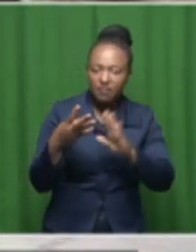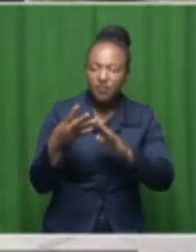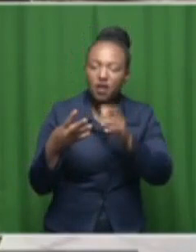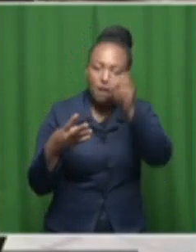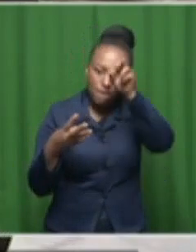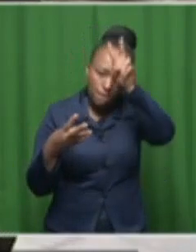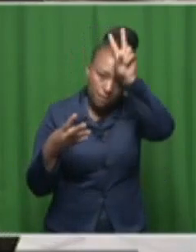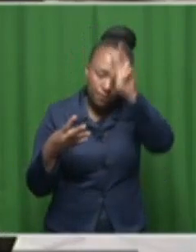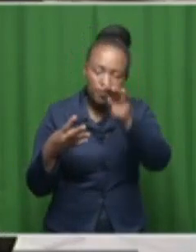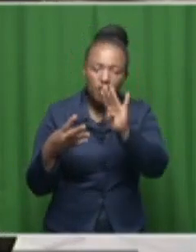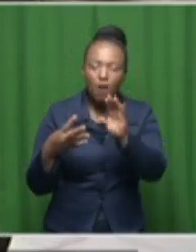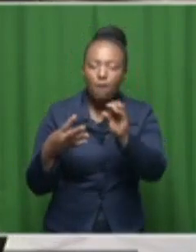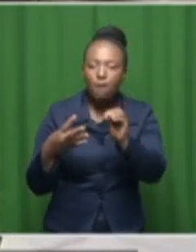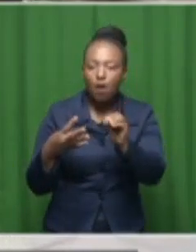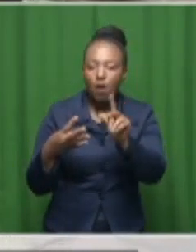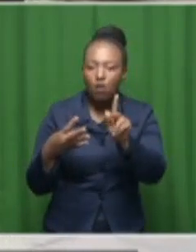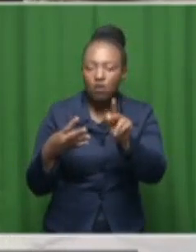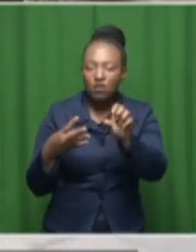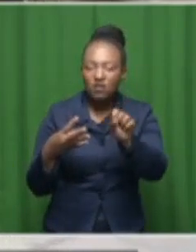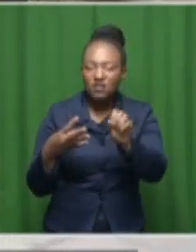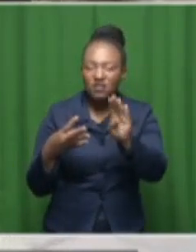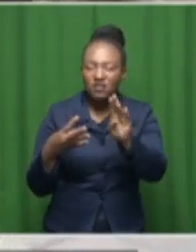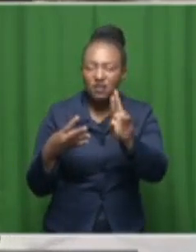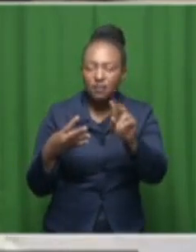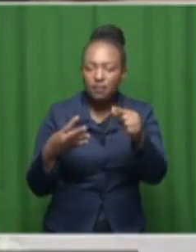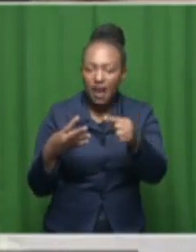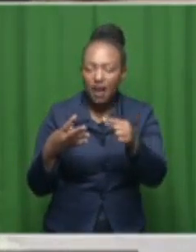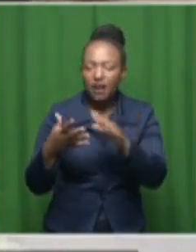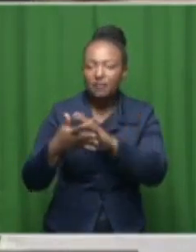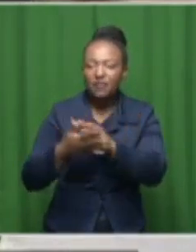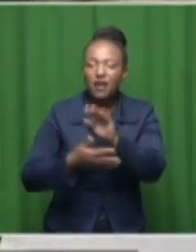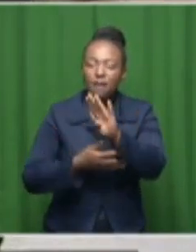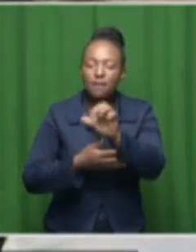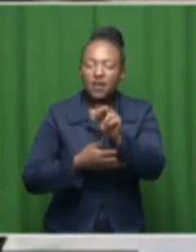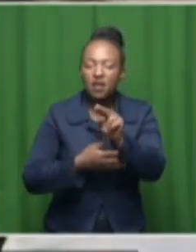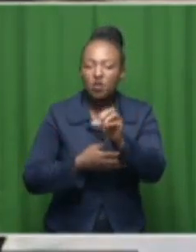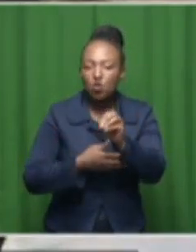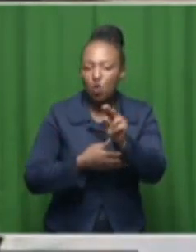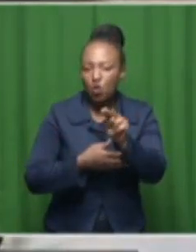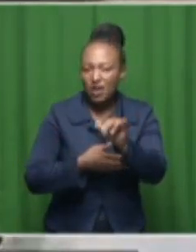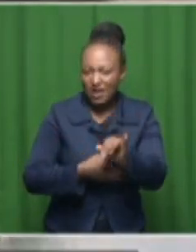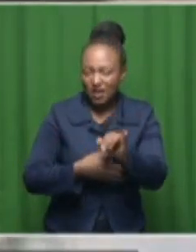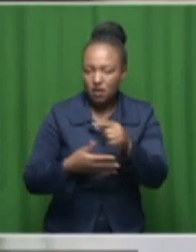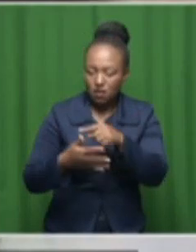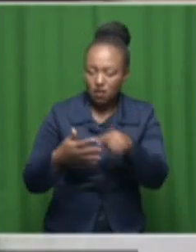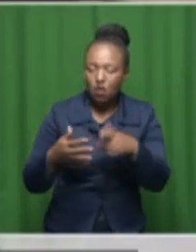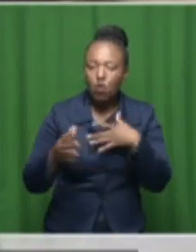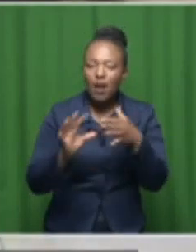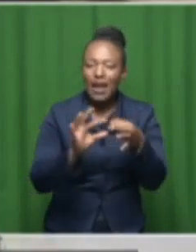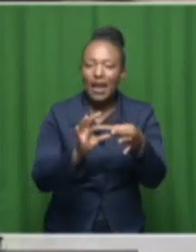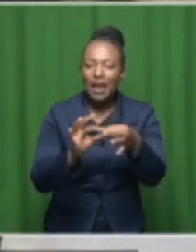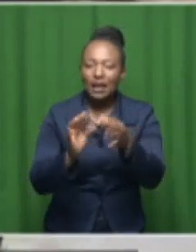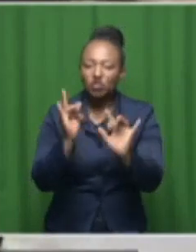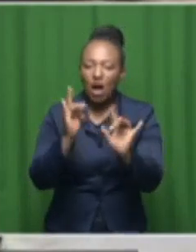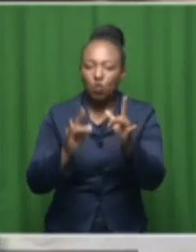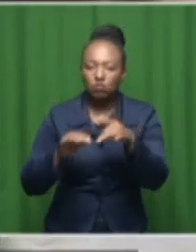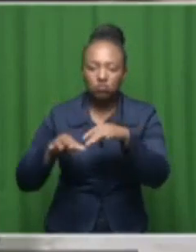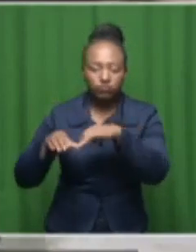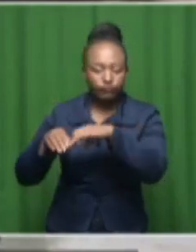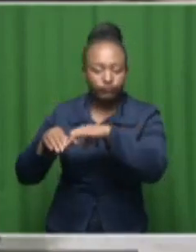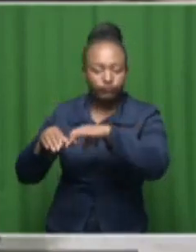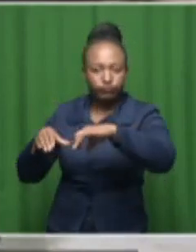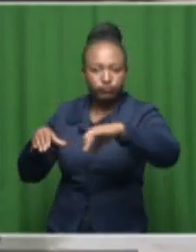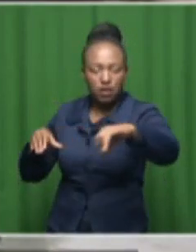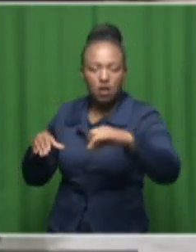Benoni, to start building up a network of this rapid rail system that really can reach and impact on more